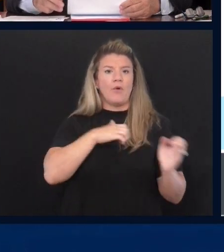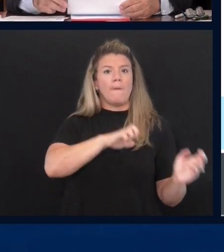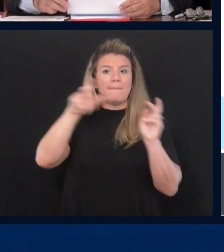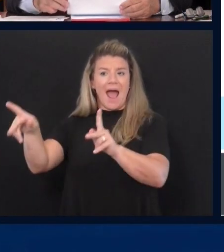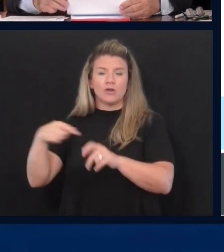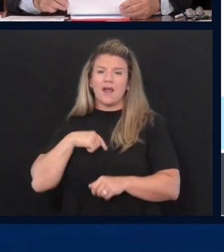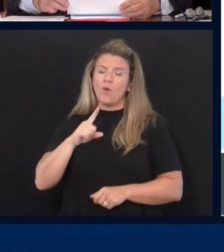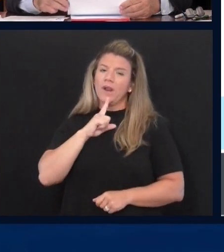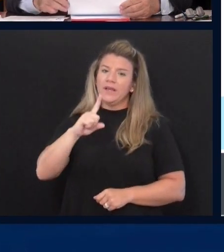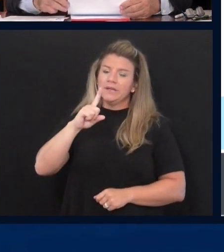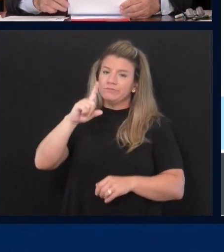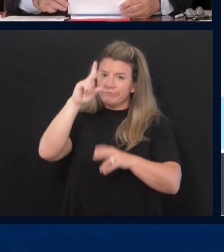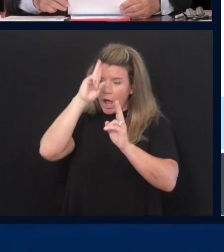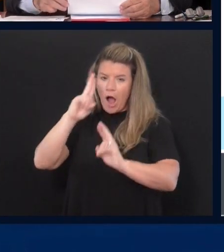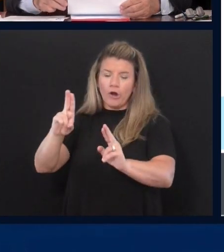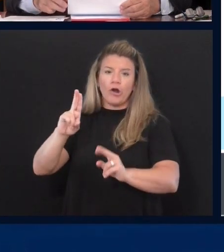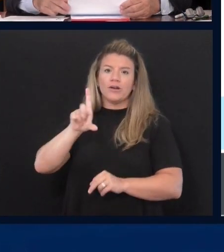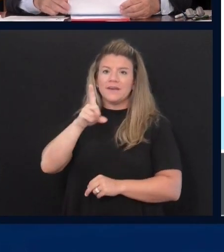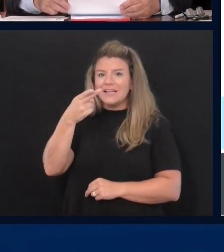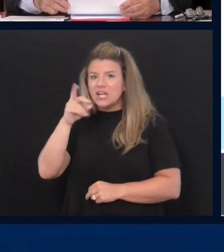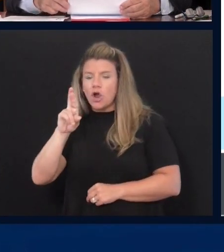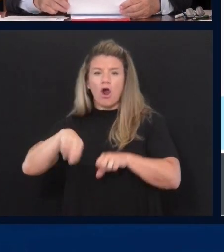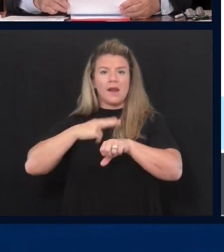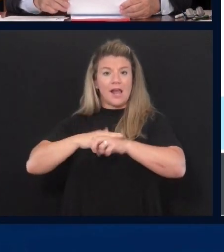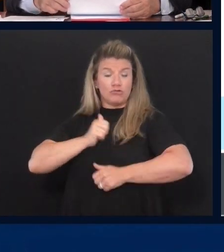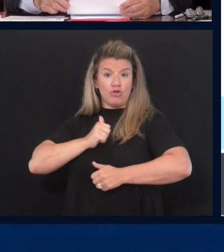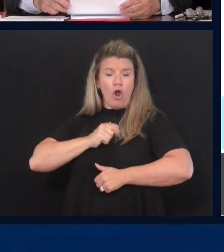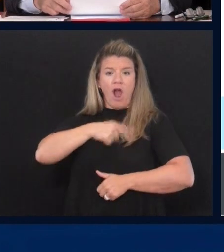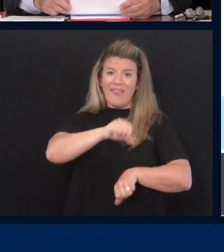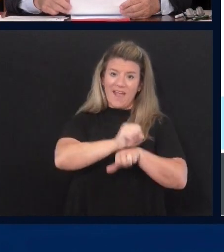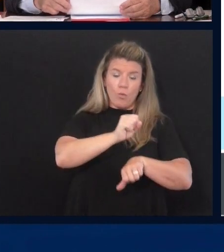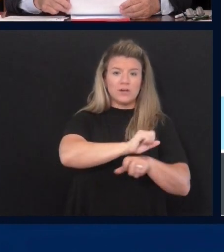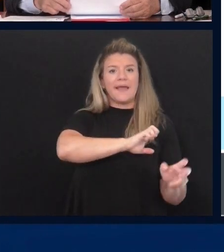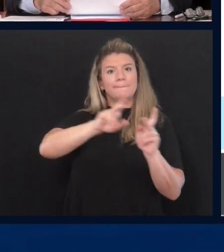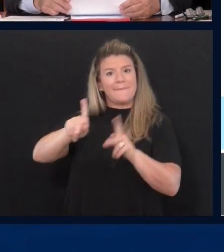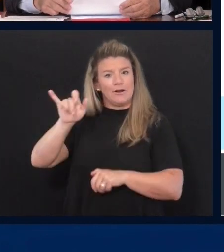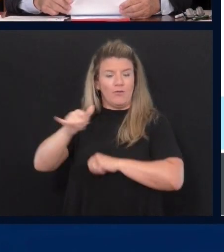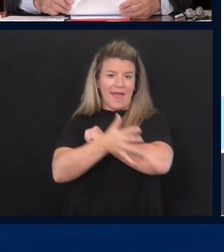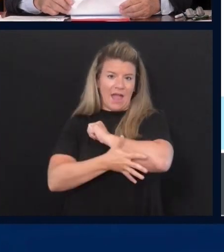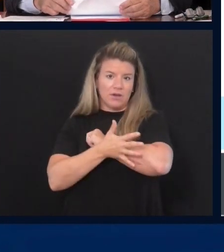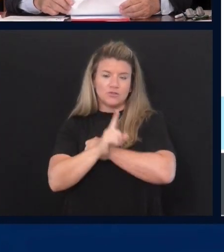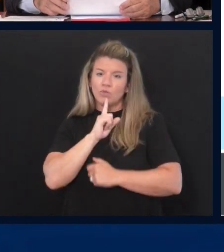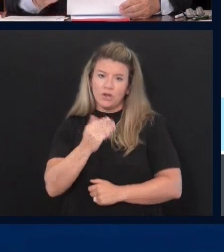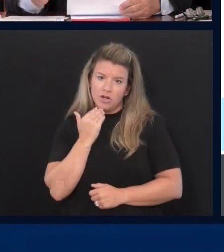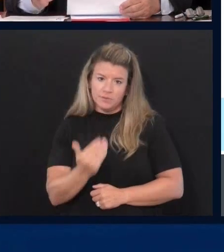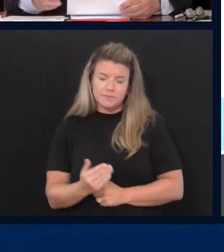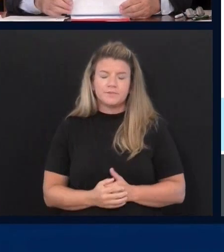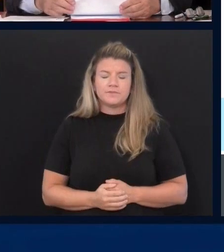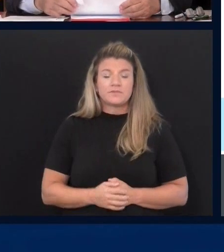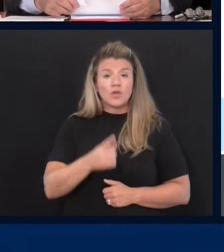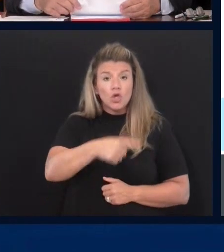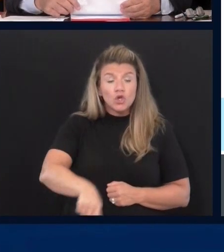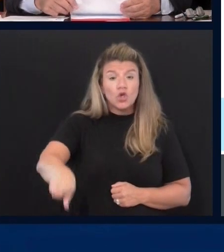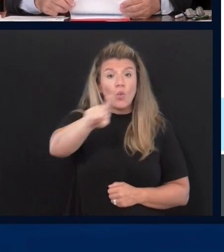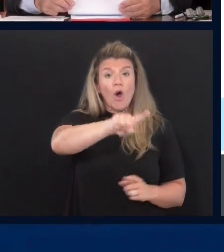I need you, West Virginia, and I need you right now. Now, along those lines, just look at this right here just for a